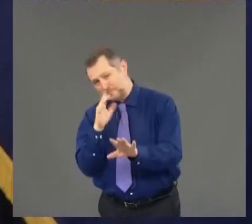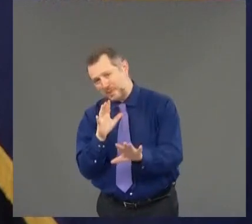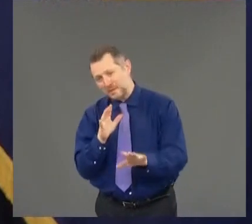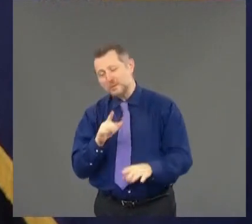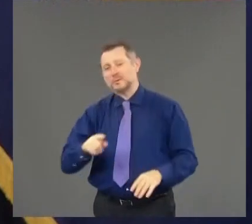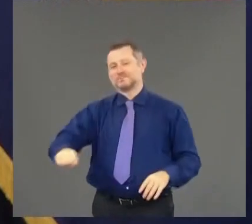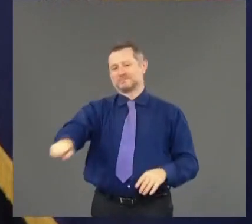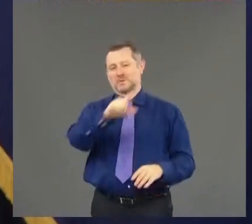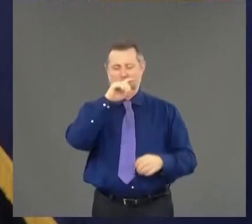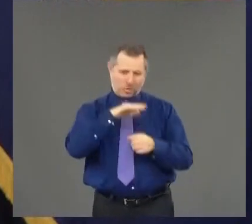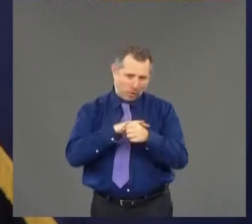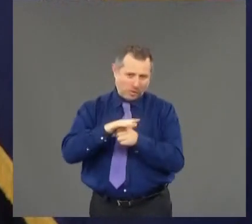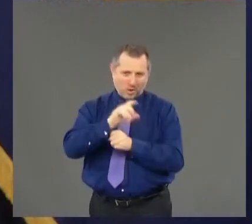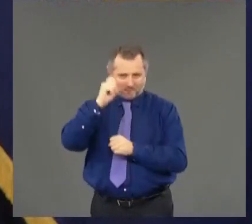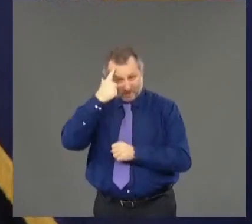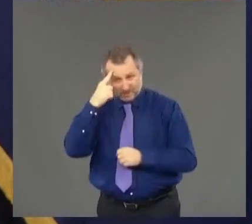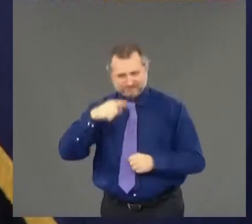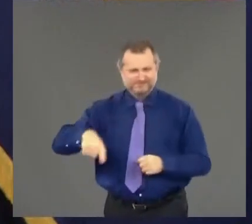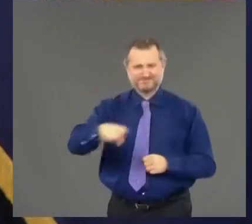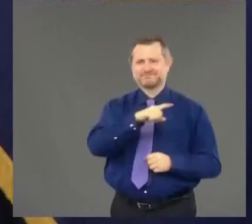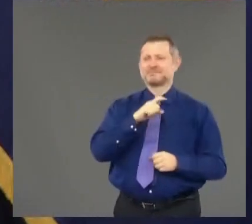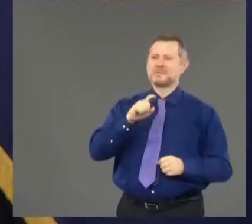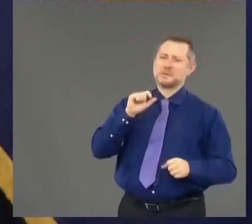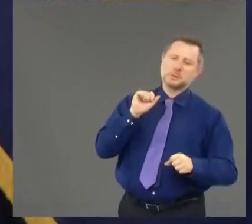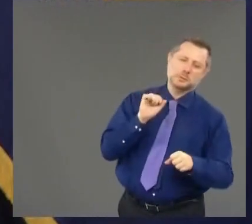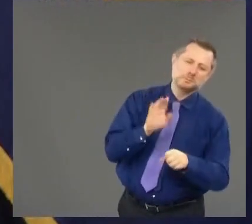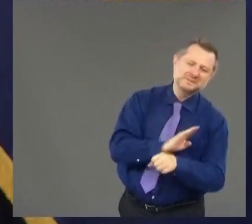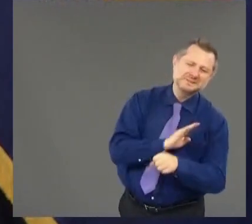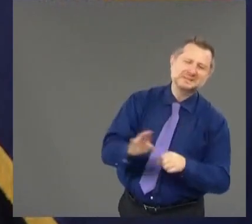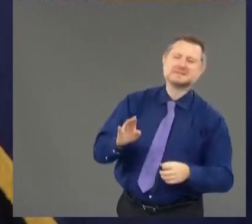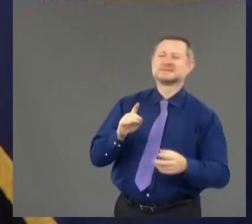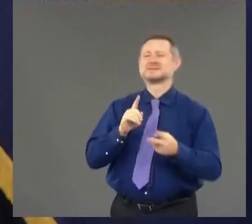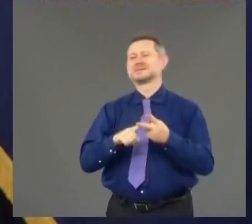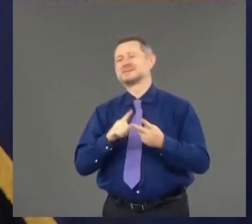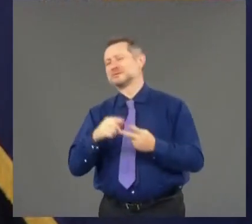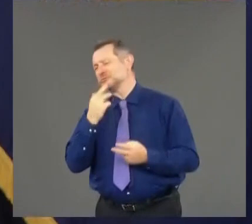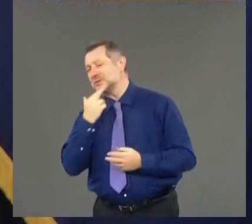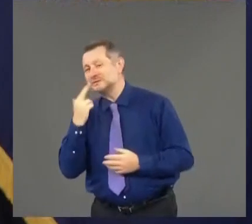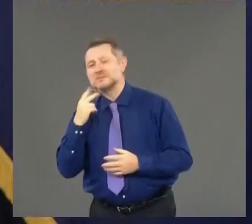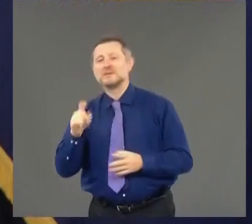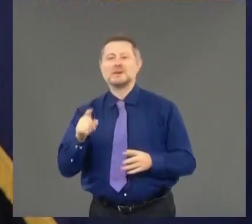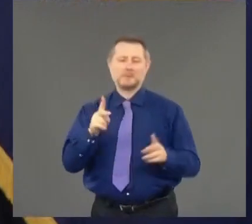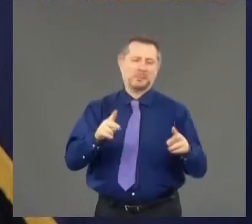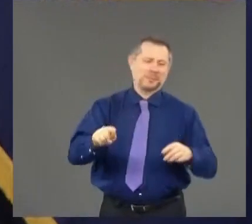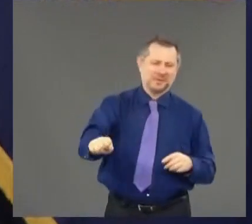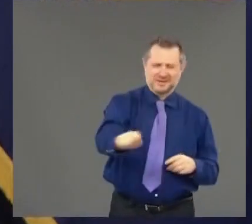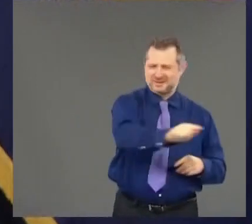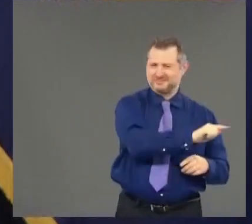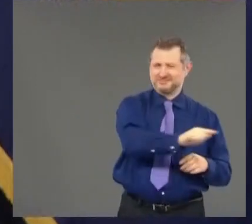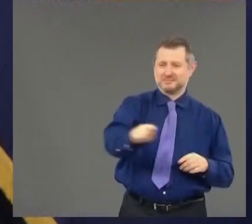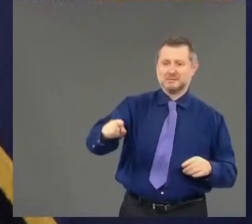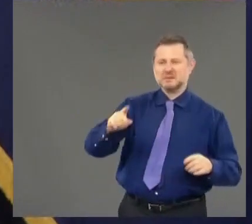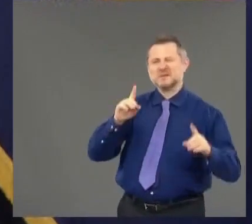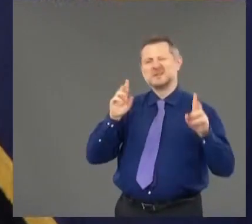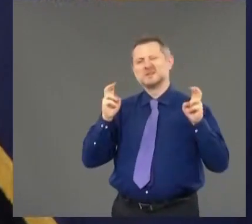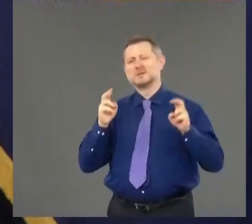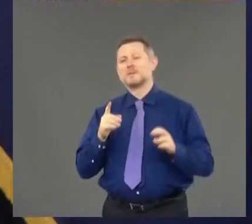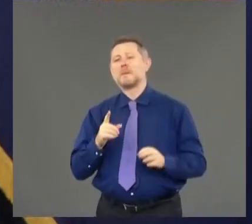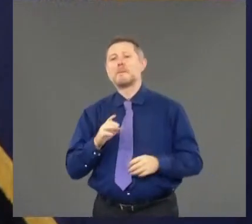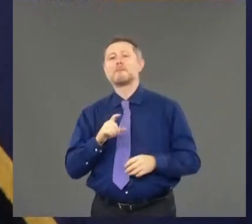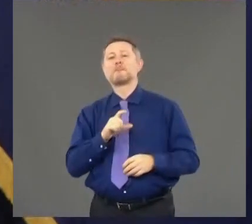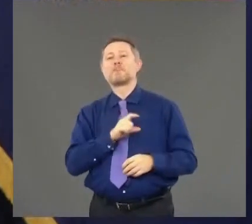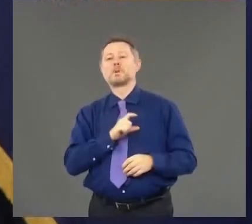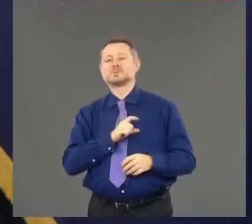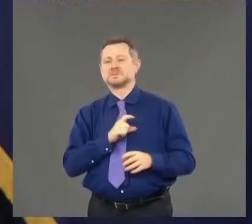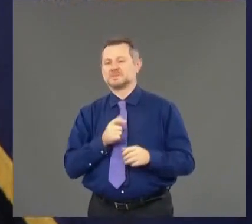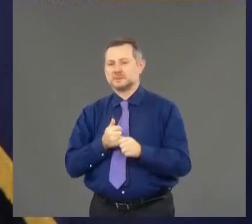the establishments, even people, by the way, have been policing this.